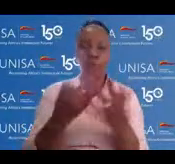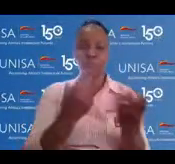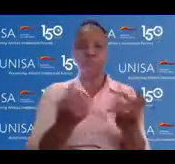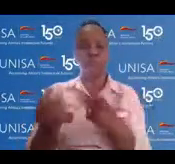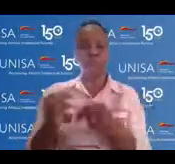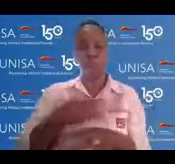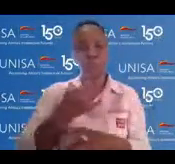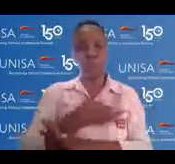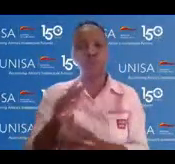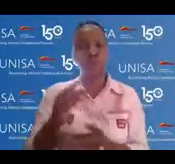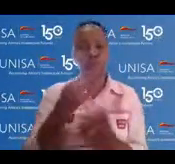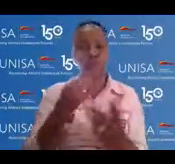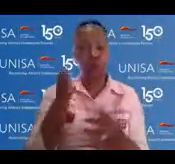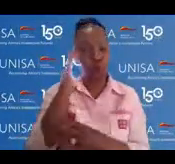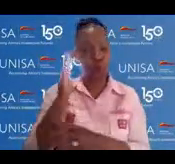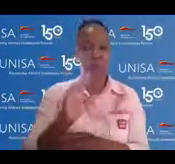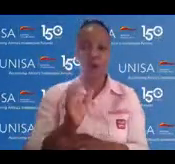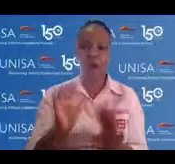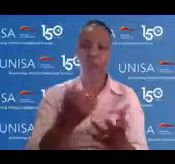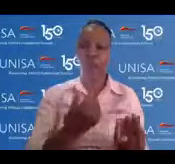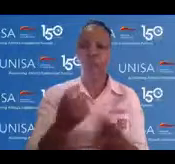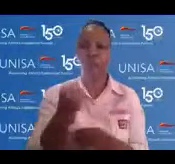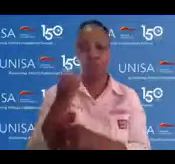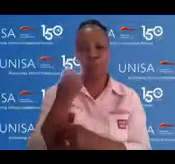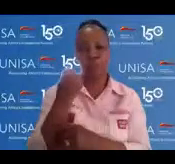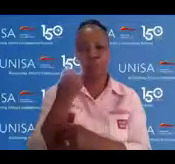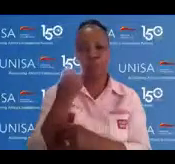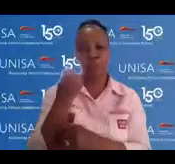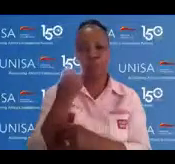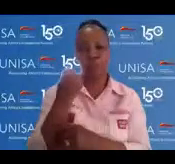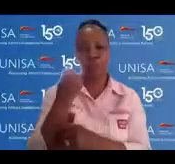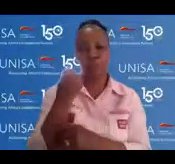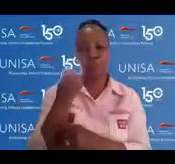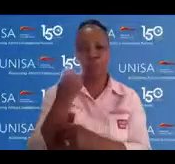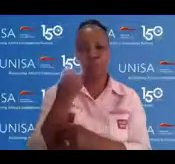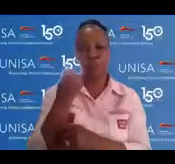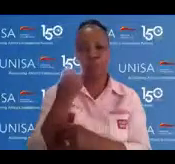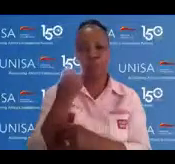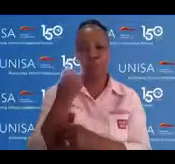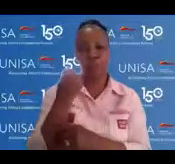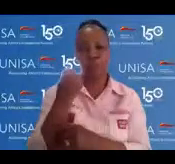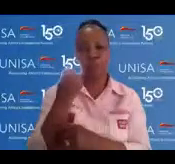doing with regards to this very interesting point of your exam